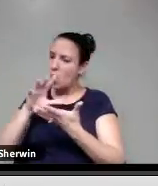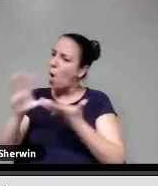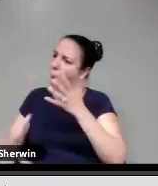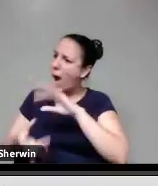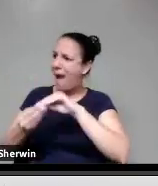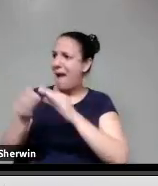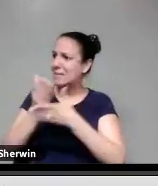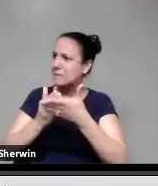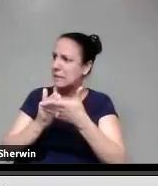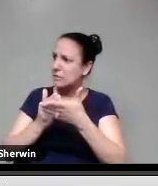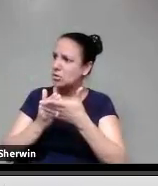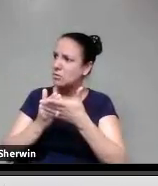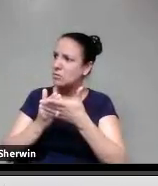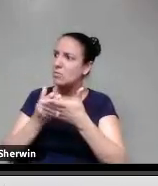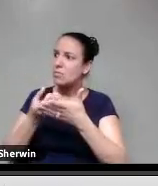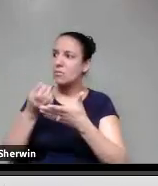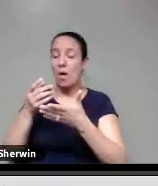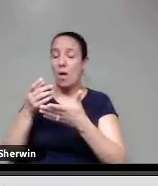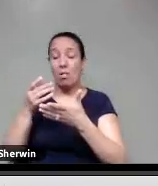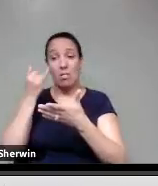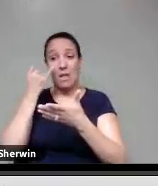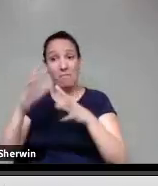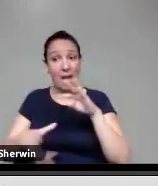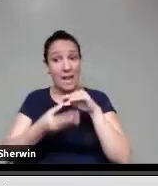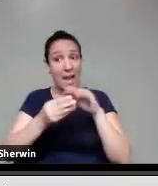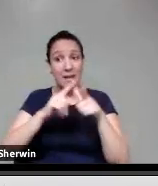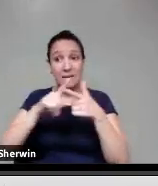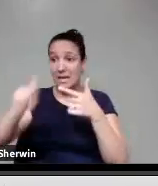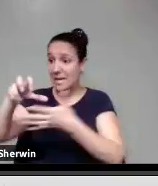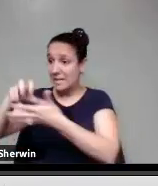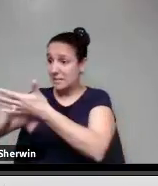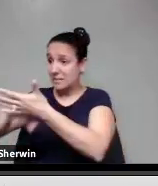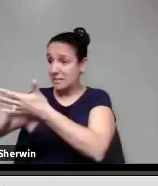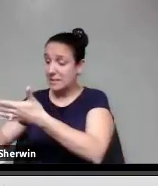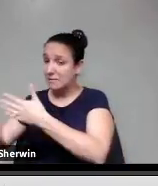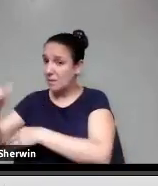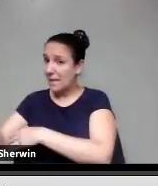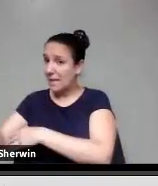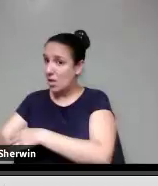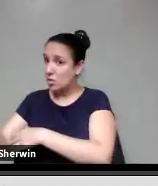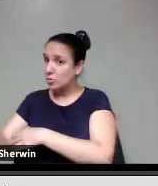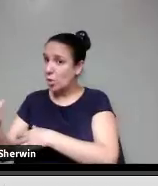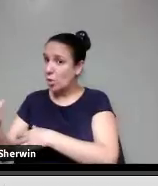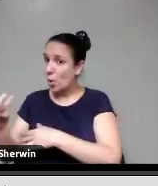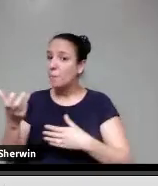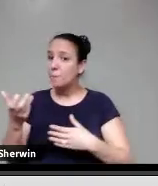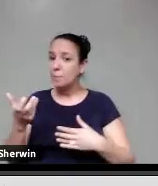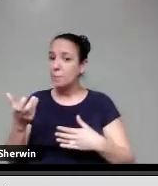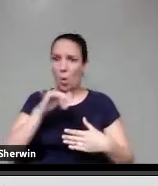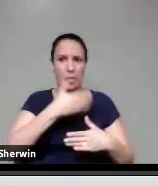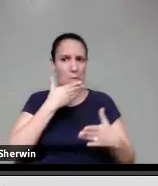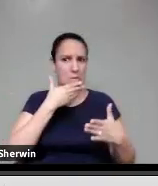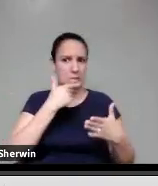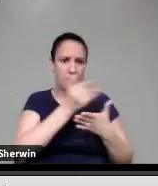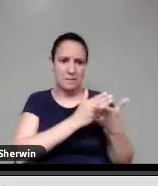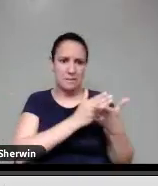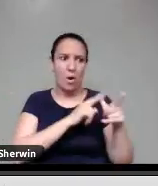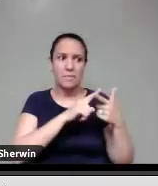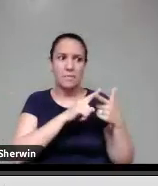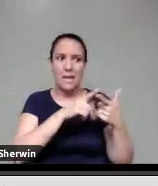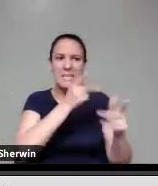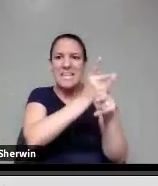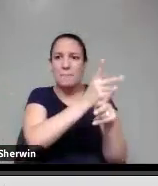out to do that to allow time. And so if I know that 4 people responded, oh, this was the best piece for me, I don't want to take